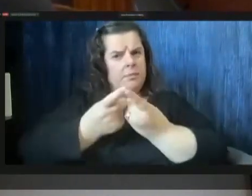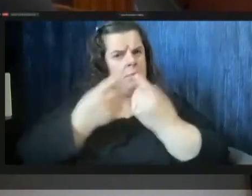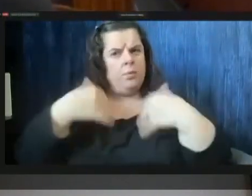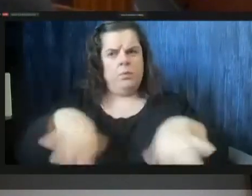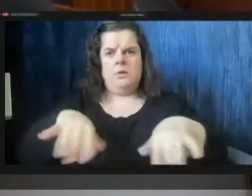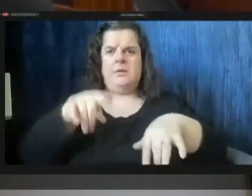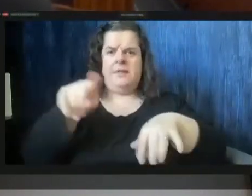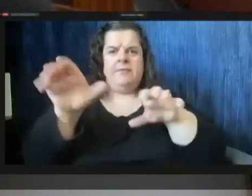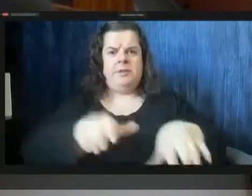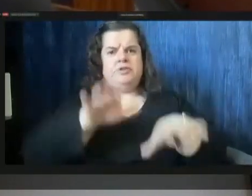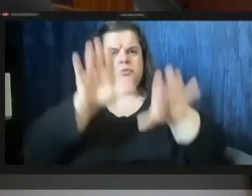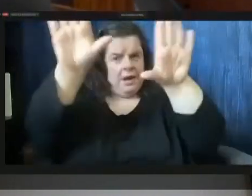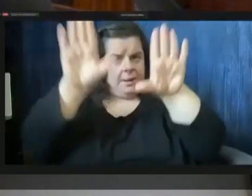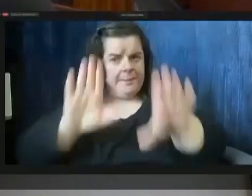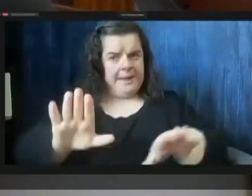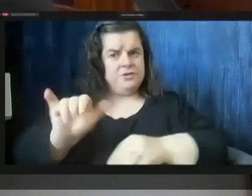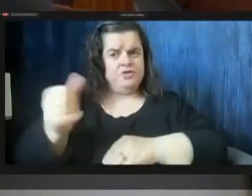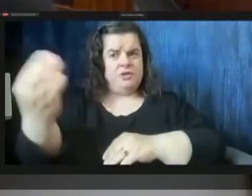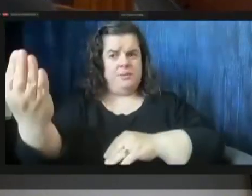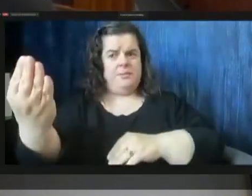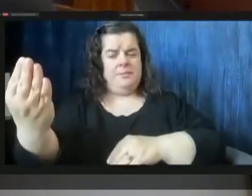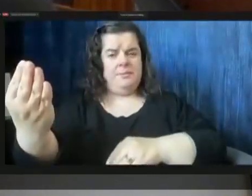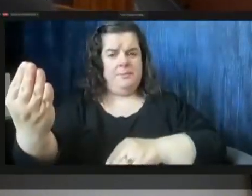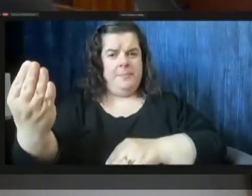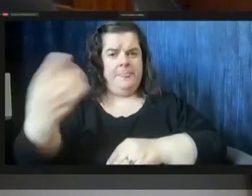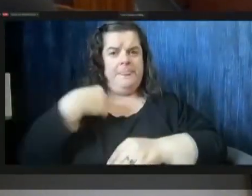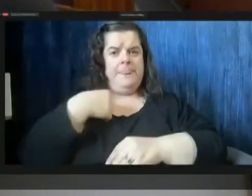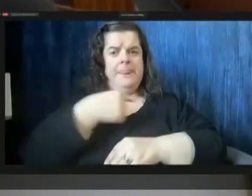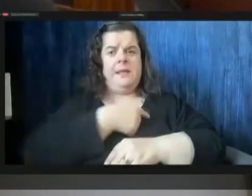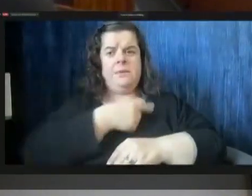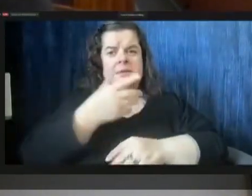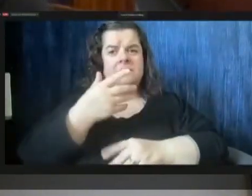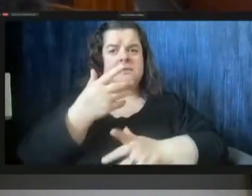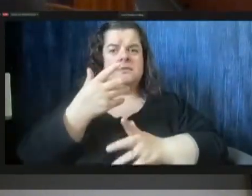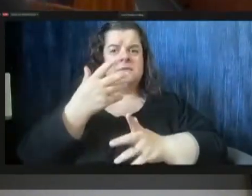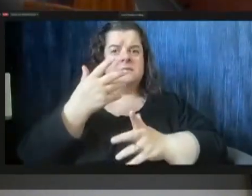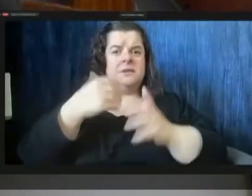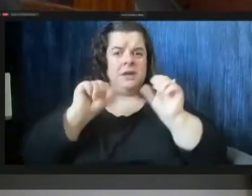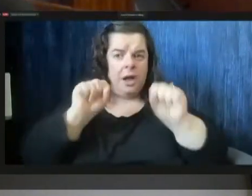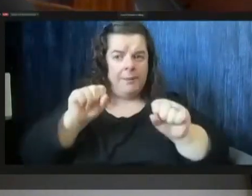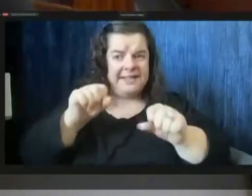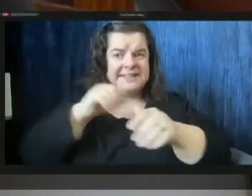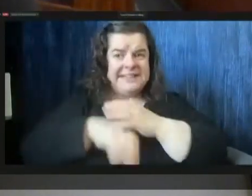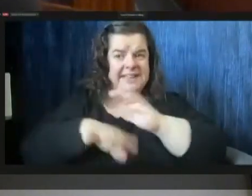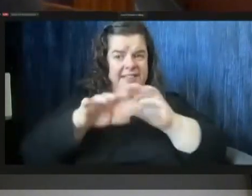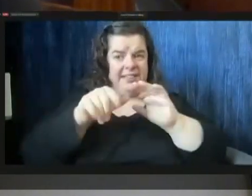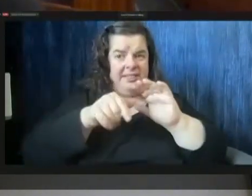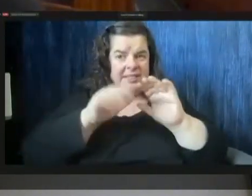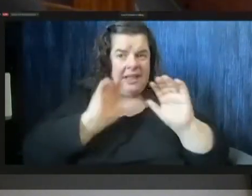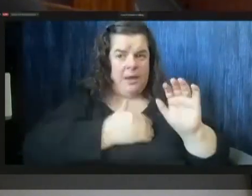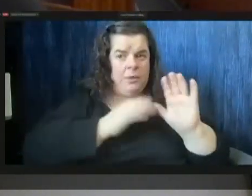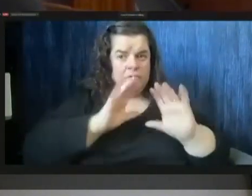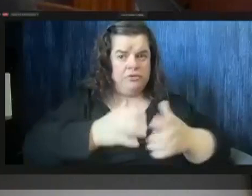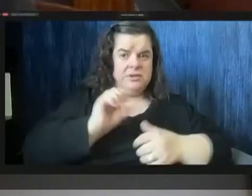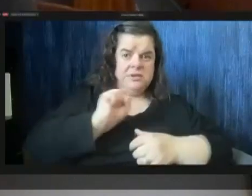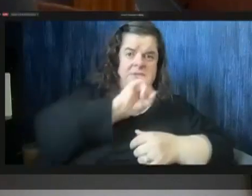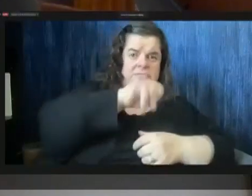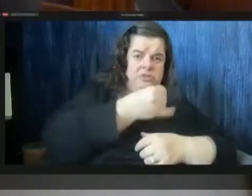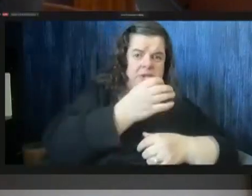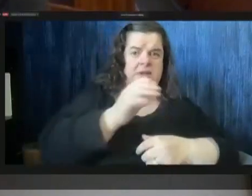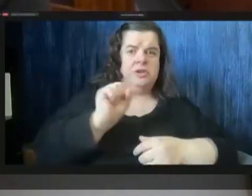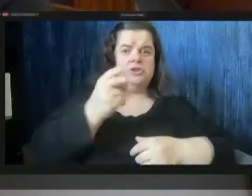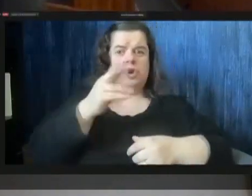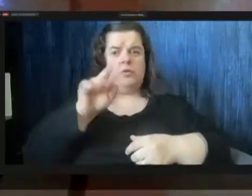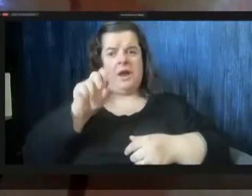an amazing job, and when we're getting capacity now in the division, but SJ and Sharonda and the rest of the team have